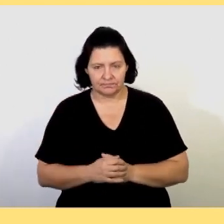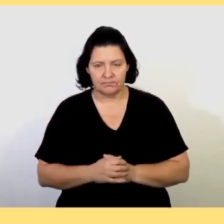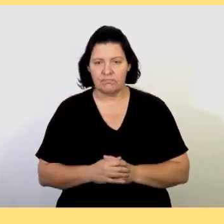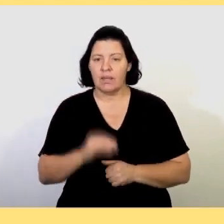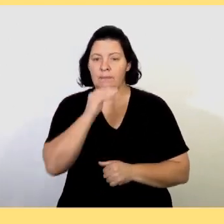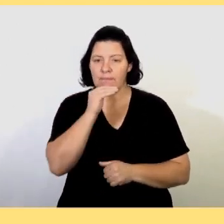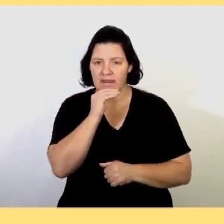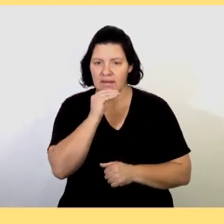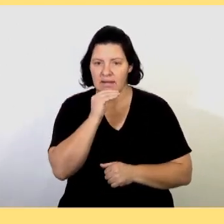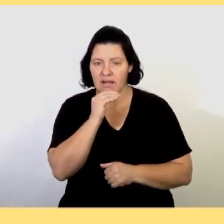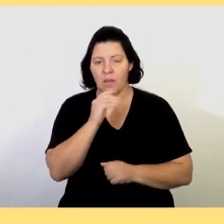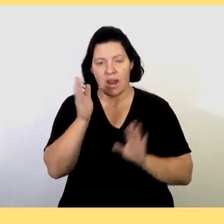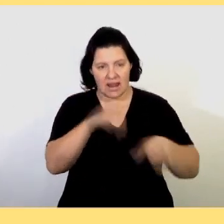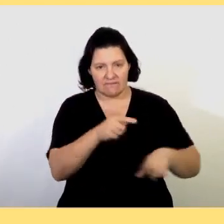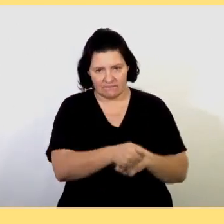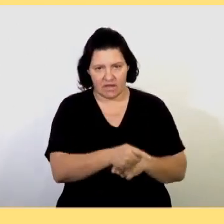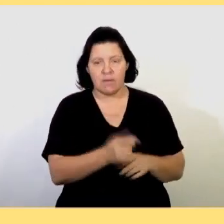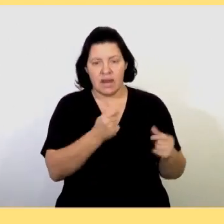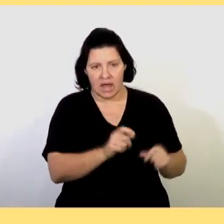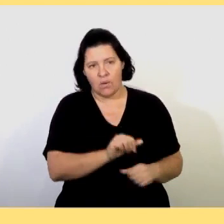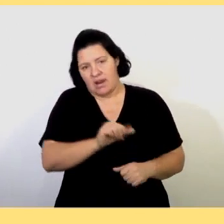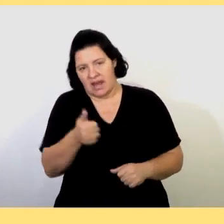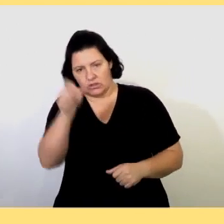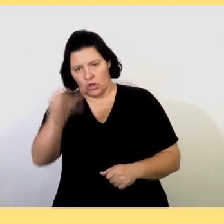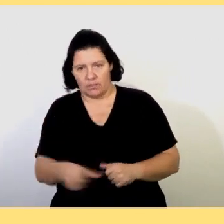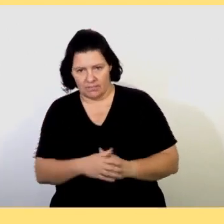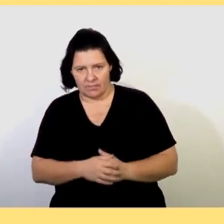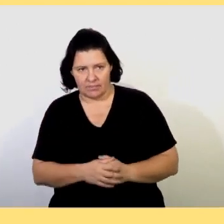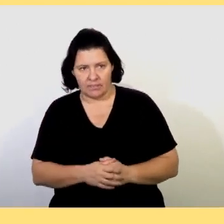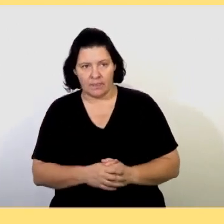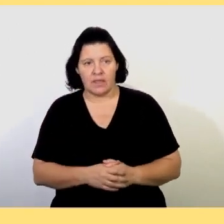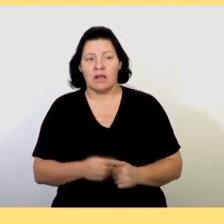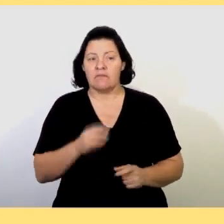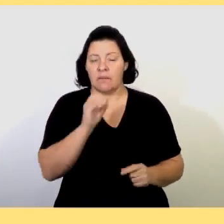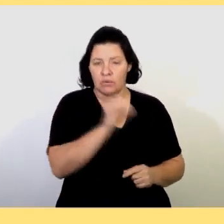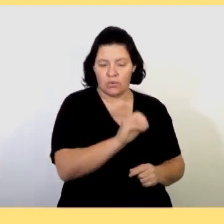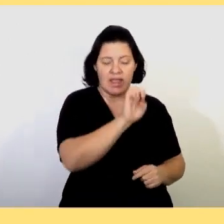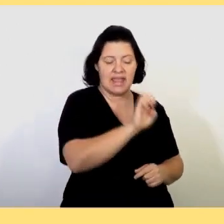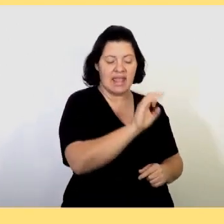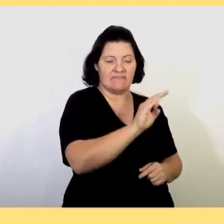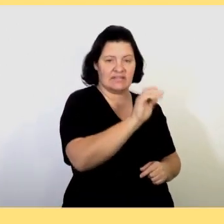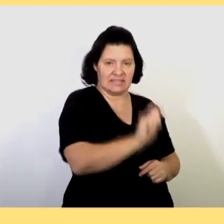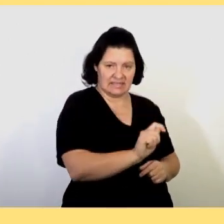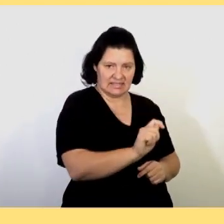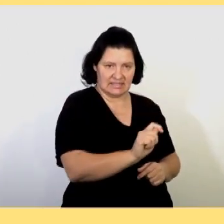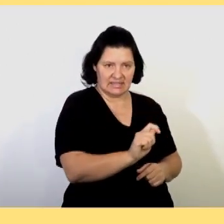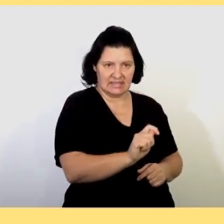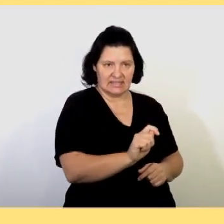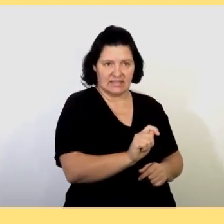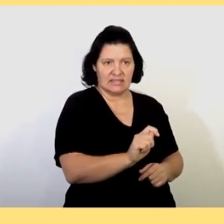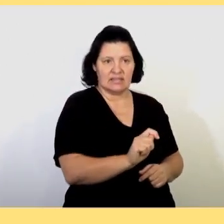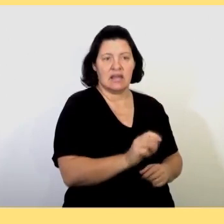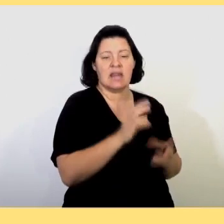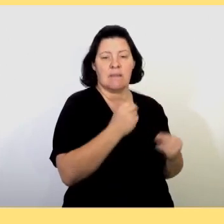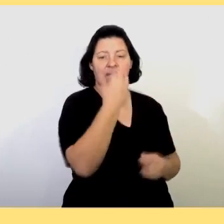68,500. That means I'm leaving this column. I'm coming now to the next one. So remember, EFT. All right. It